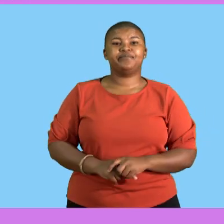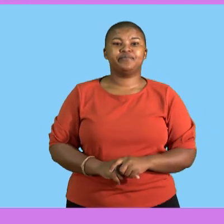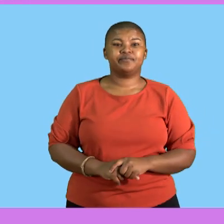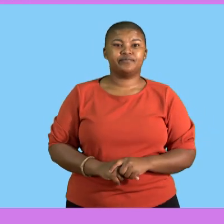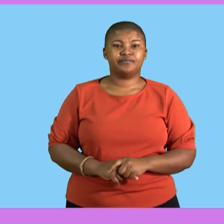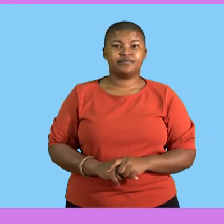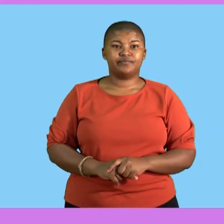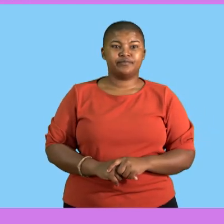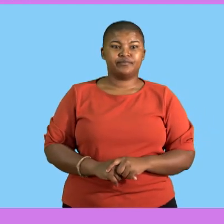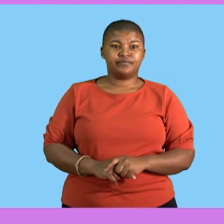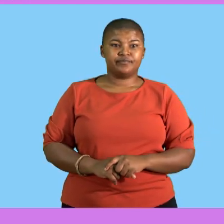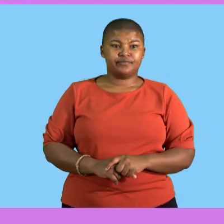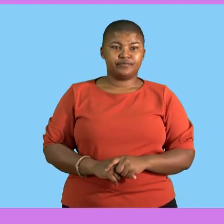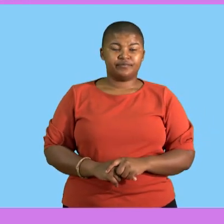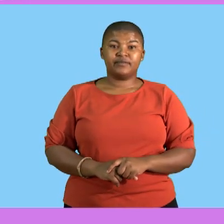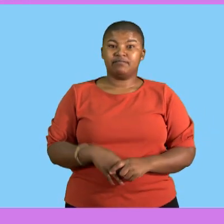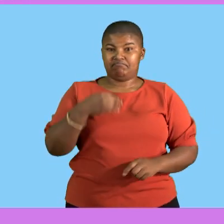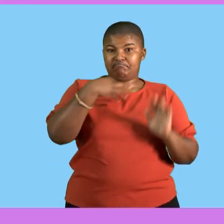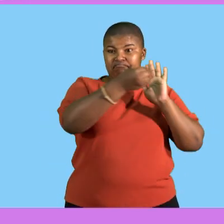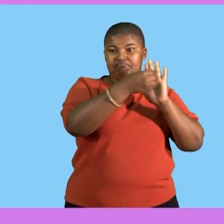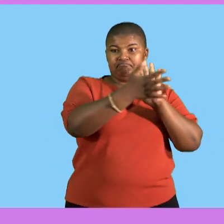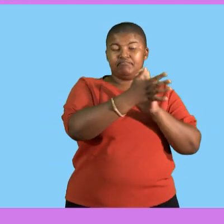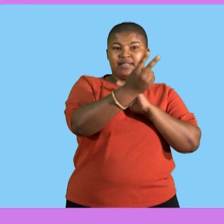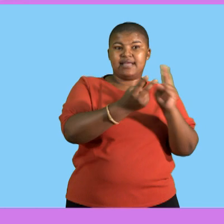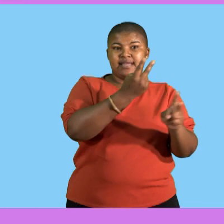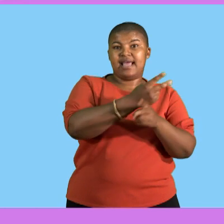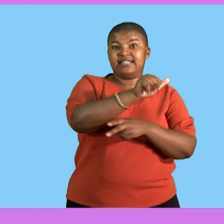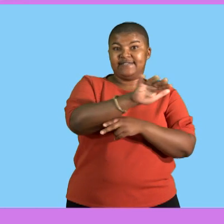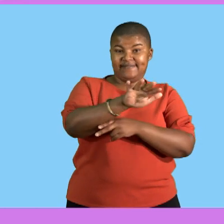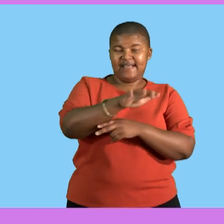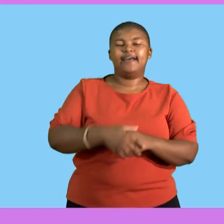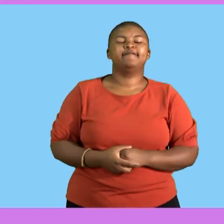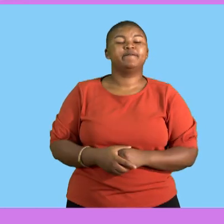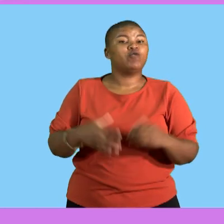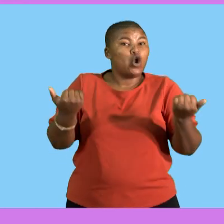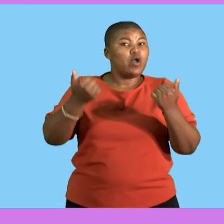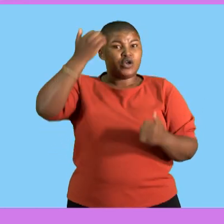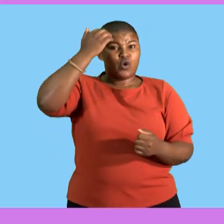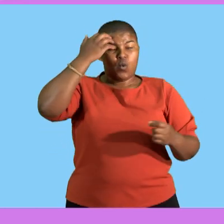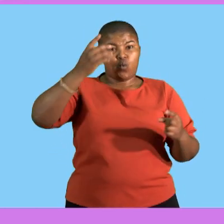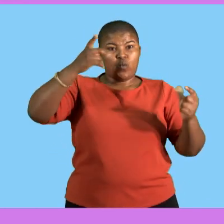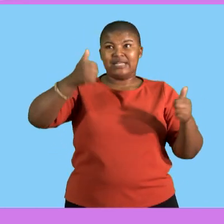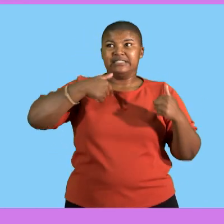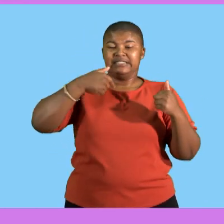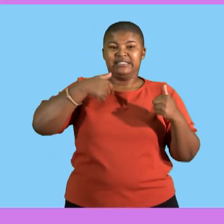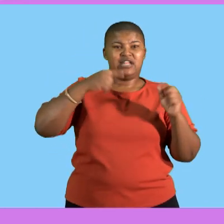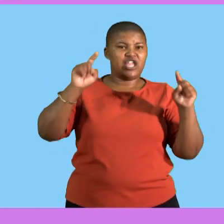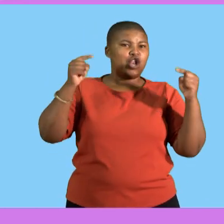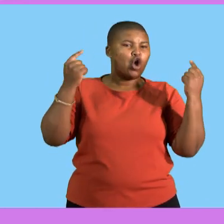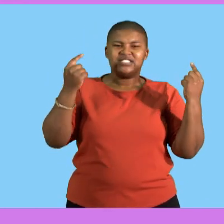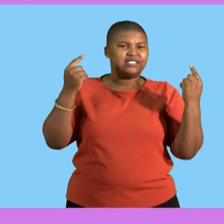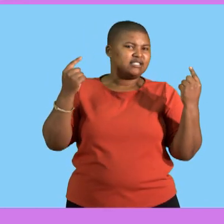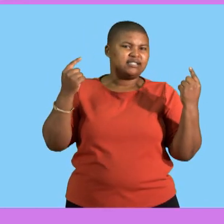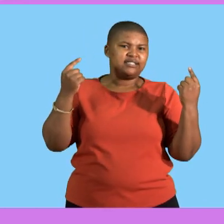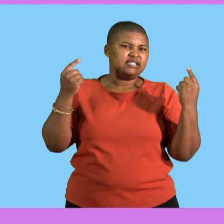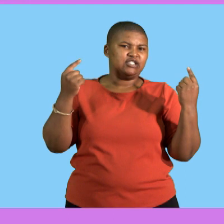bring down my 65. Now from here, we know that we are not allowed, or we do not want to